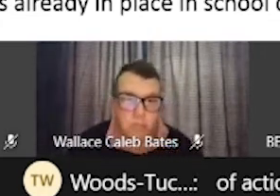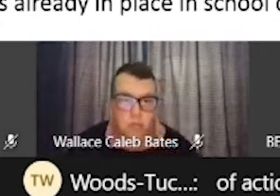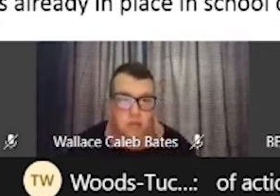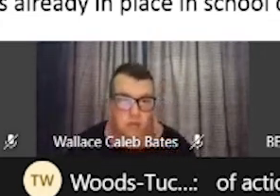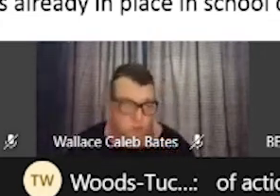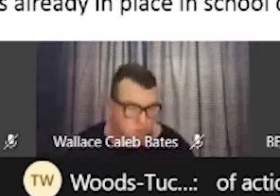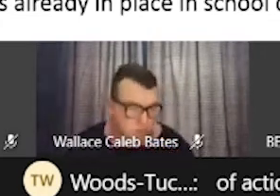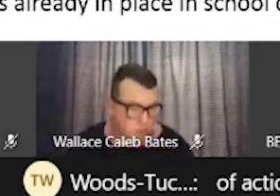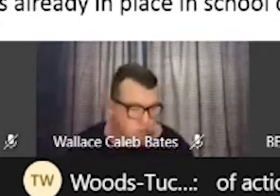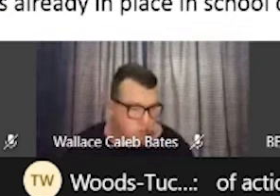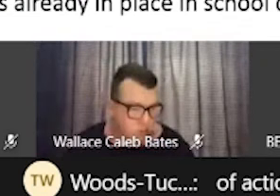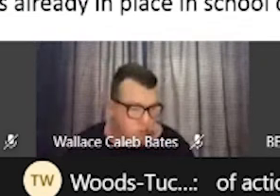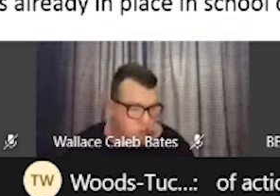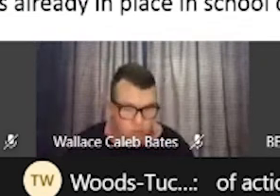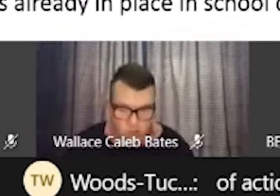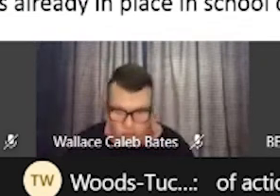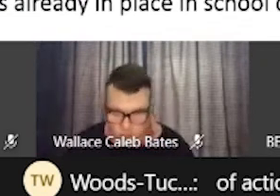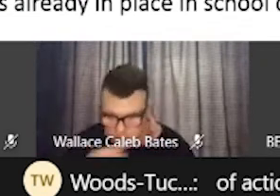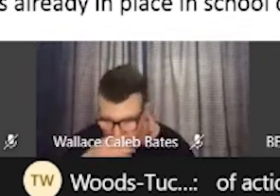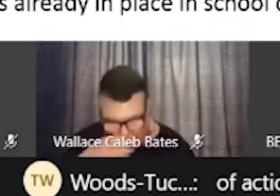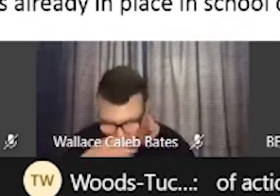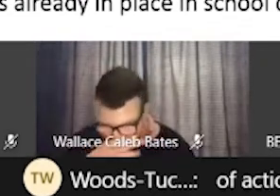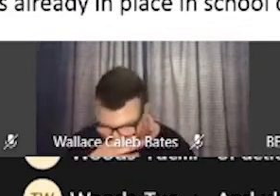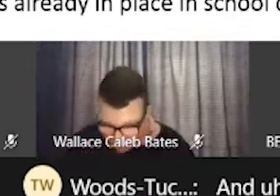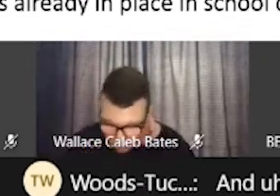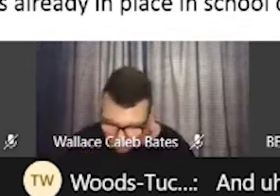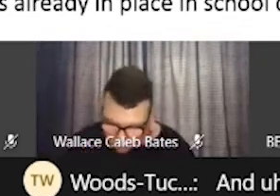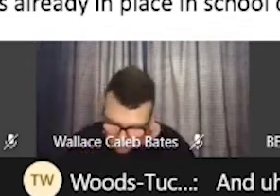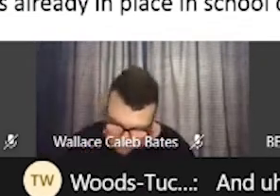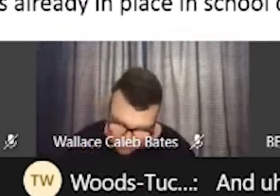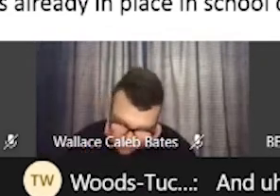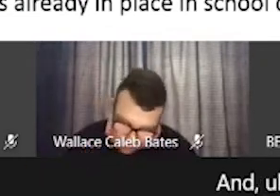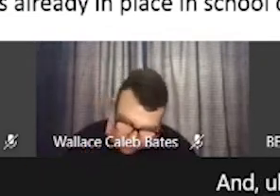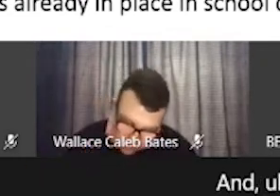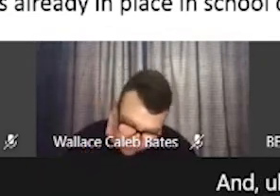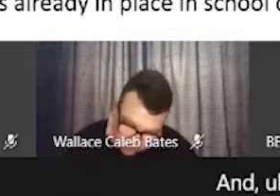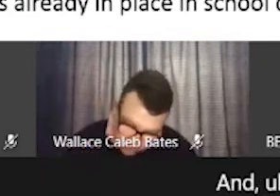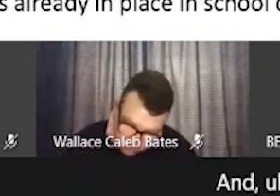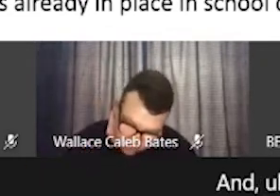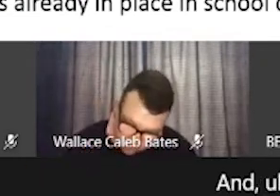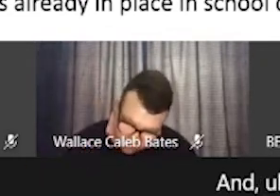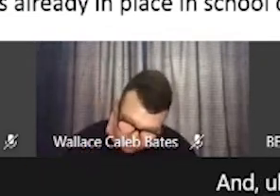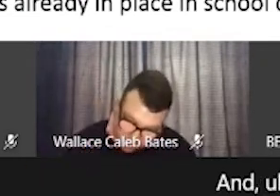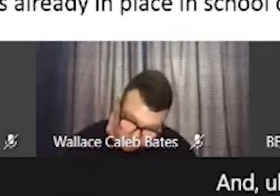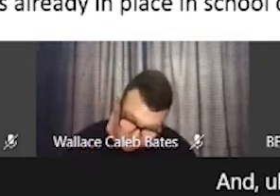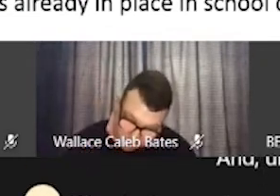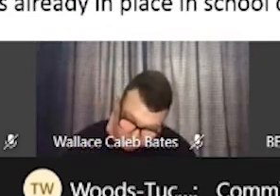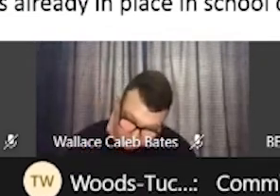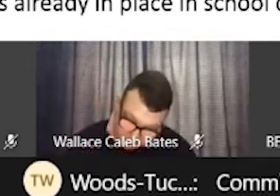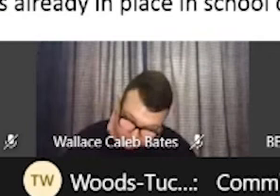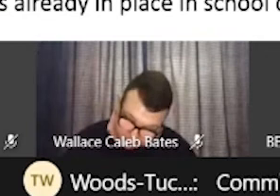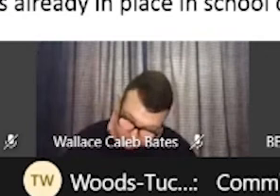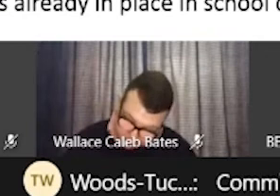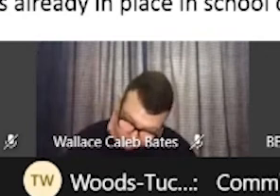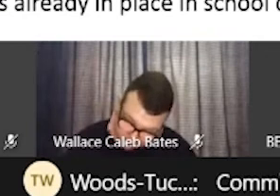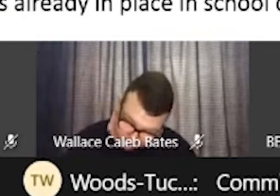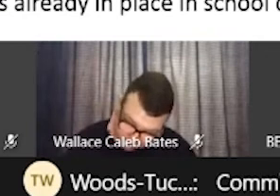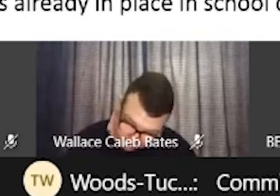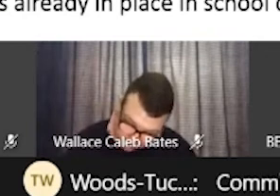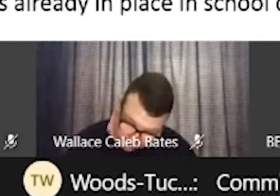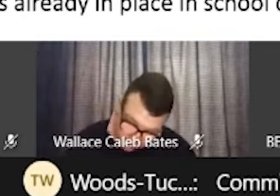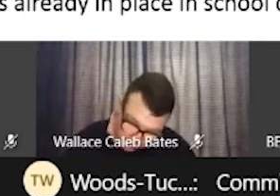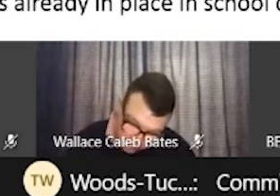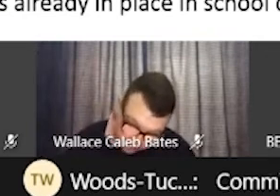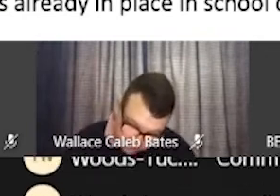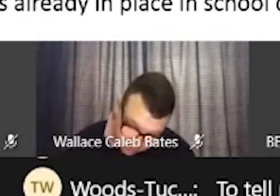advisory committee chairperson, and I asked her to tell me more about this teacher advisory committee. It's made up